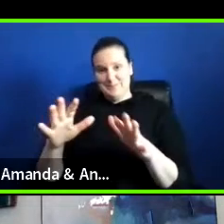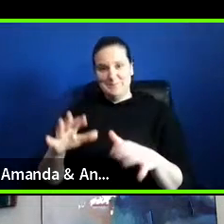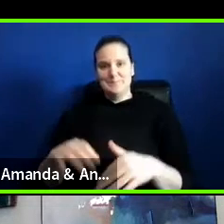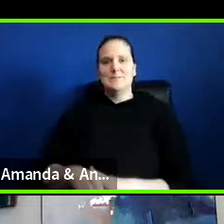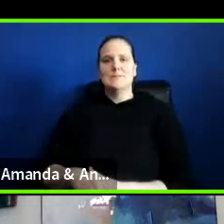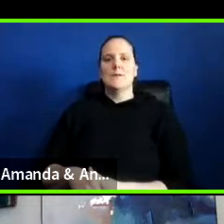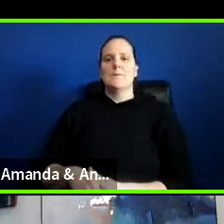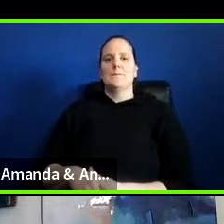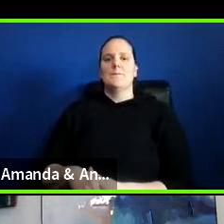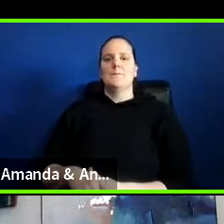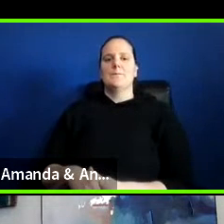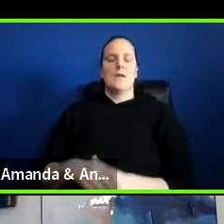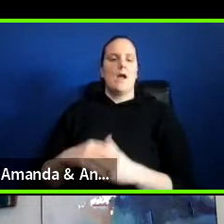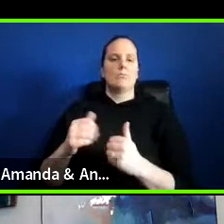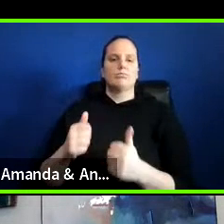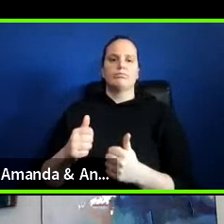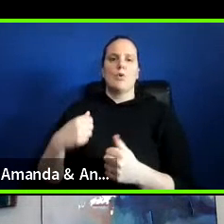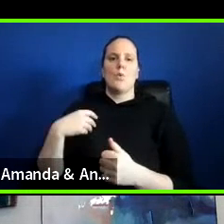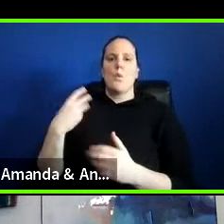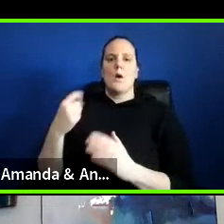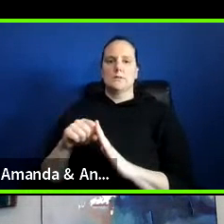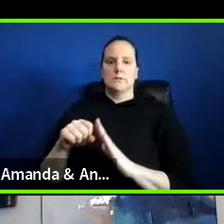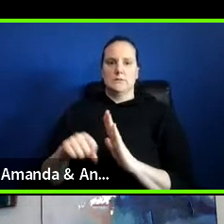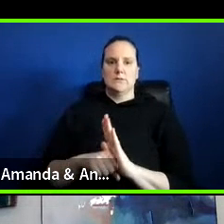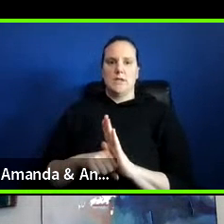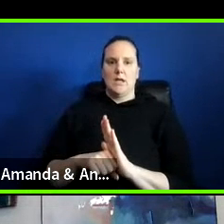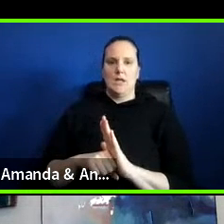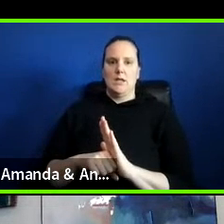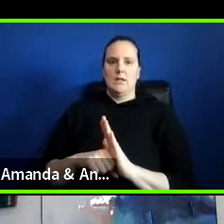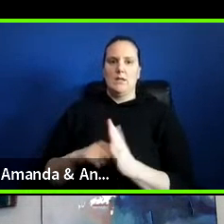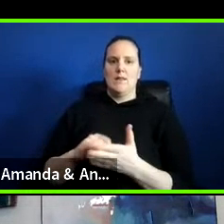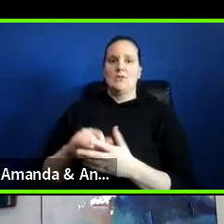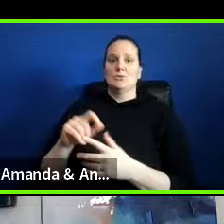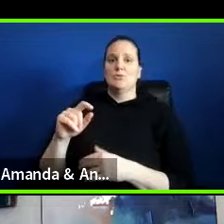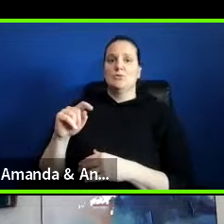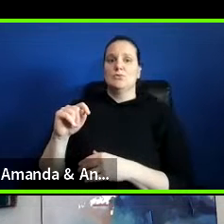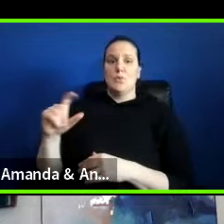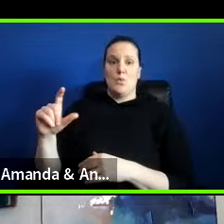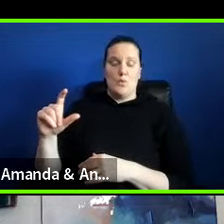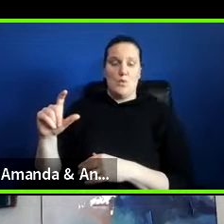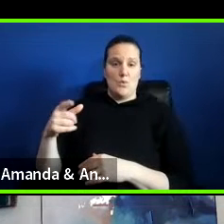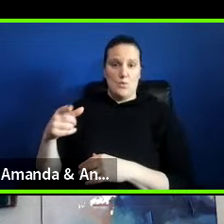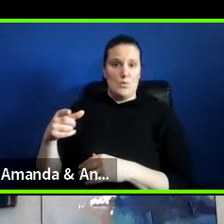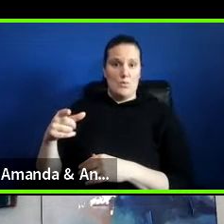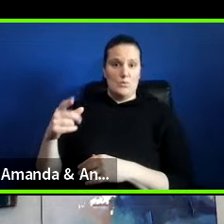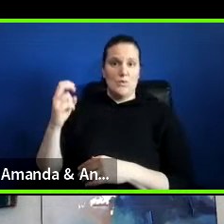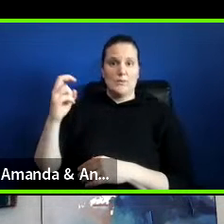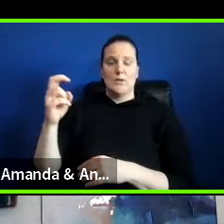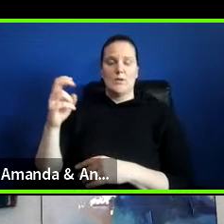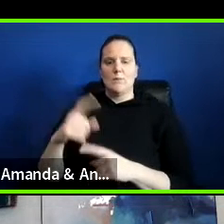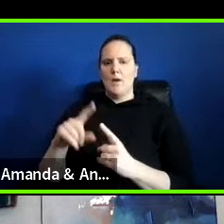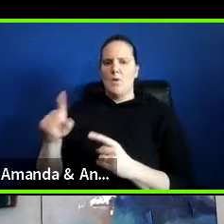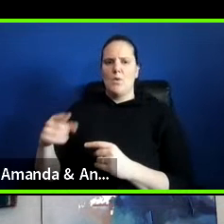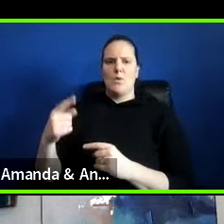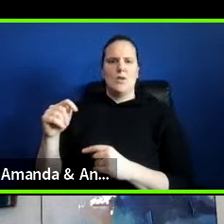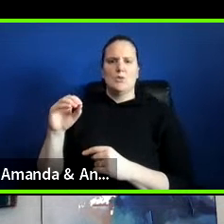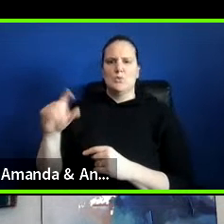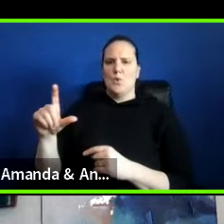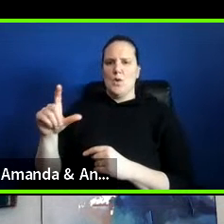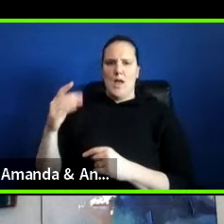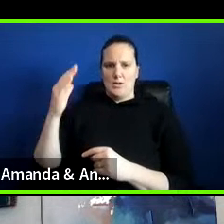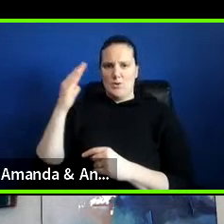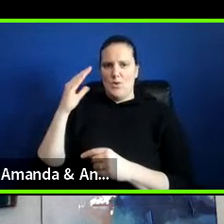So I have Good to Go in Washington State, which is the toll transponder. The only tolling places I'm aware